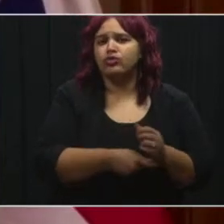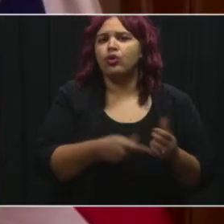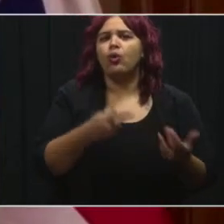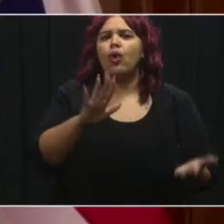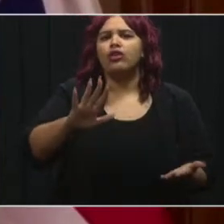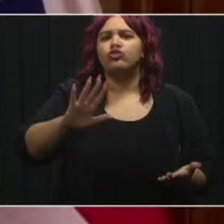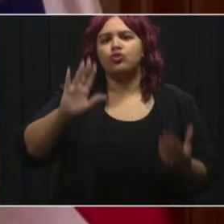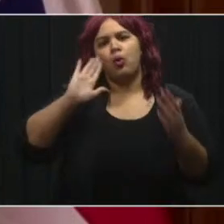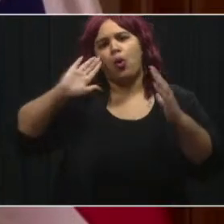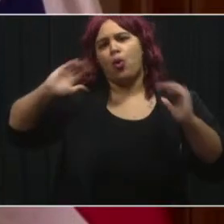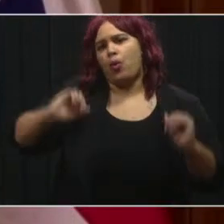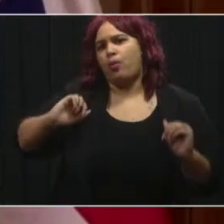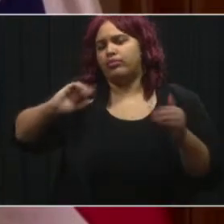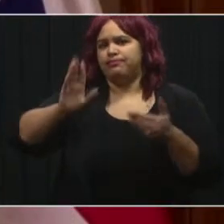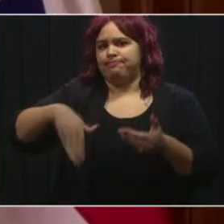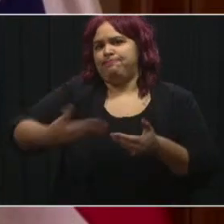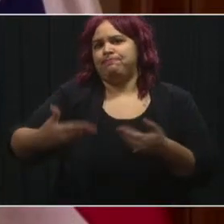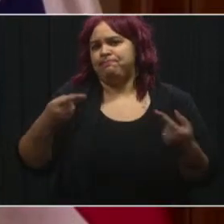better process?